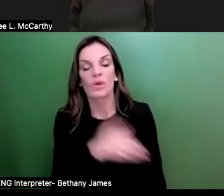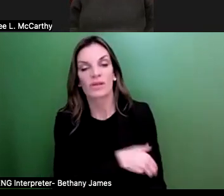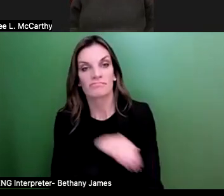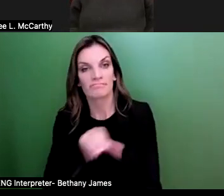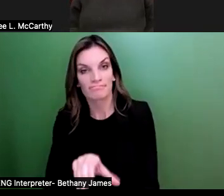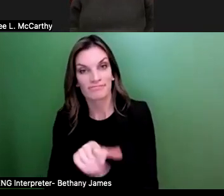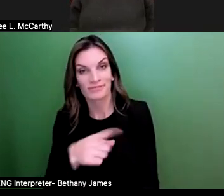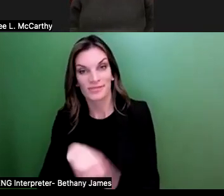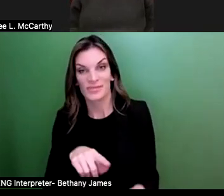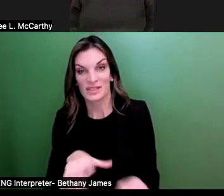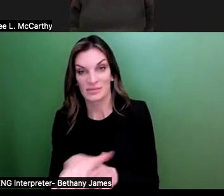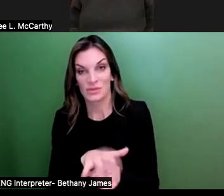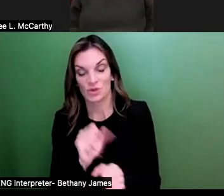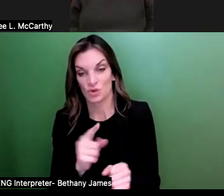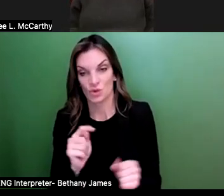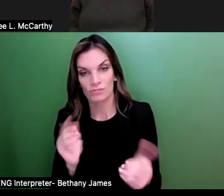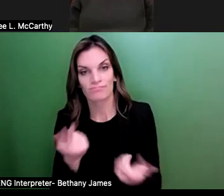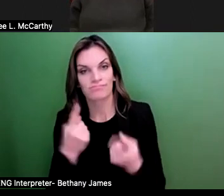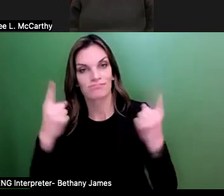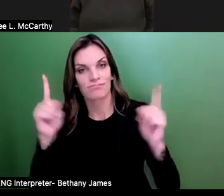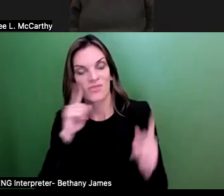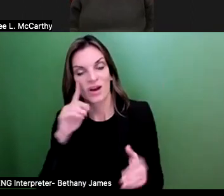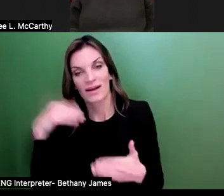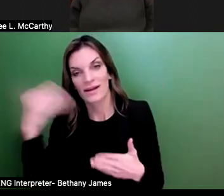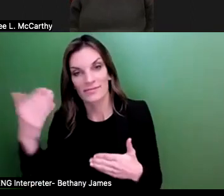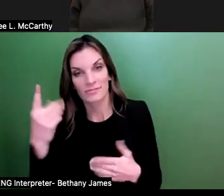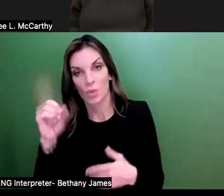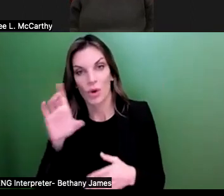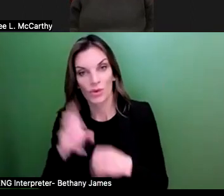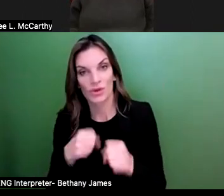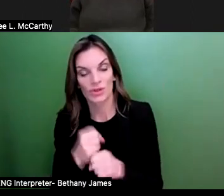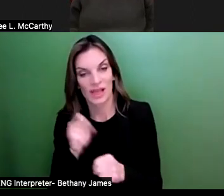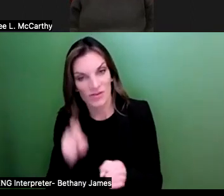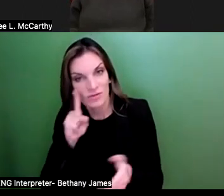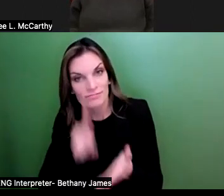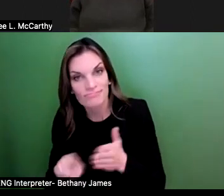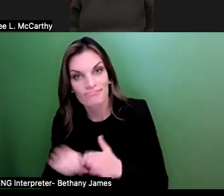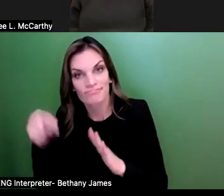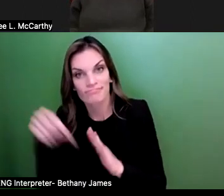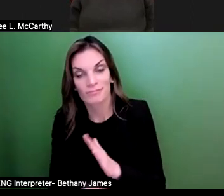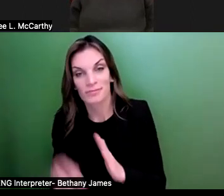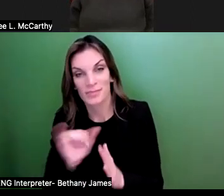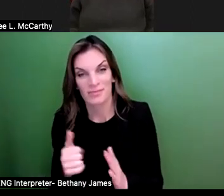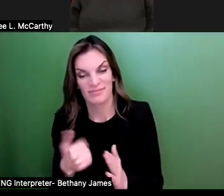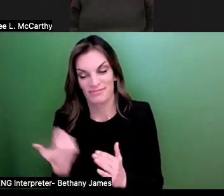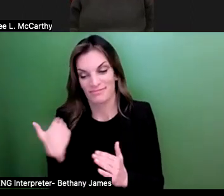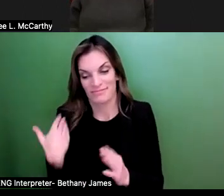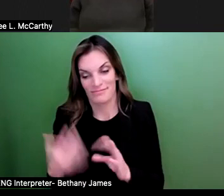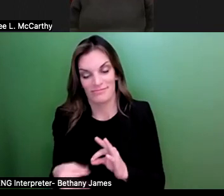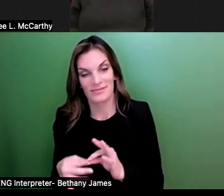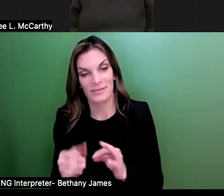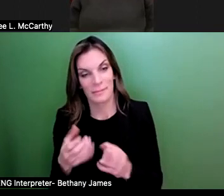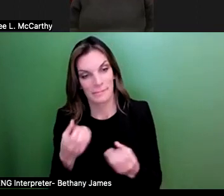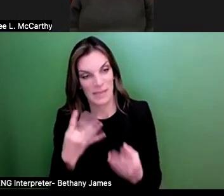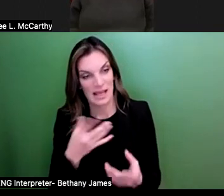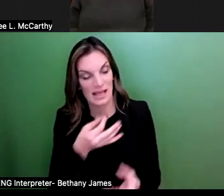for the next 100 years, right? And it takes an immense amount of research. And as others have said, quite a lot of expertise, which is why we went